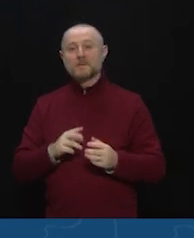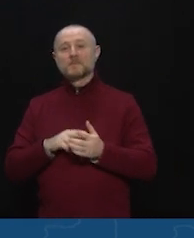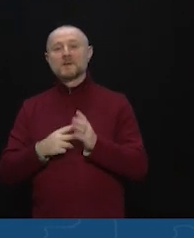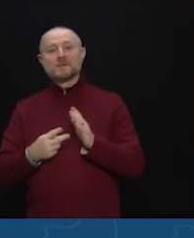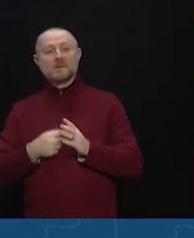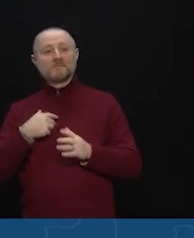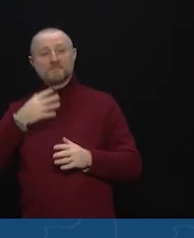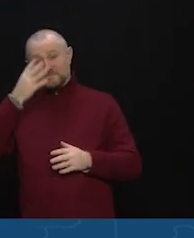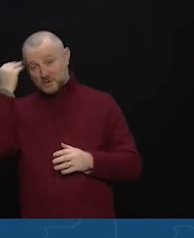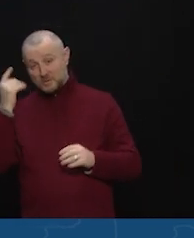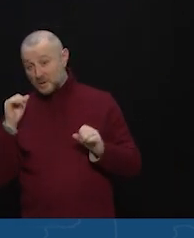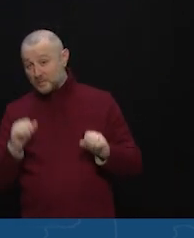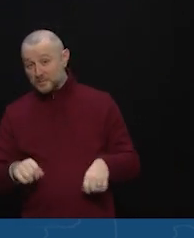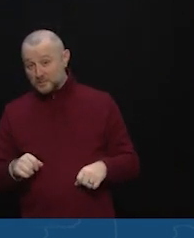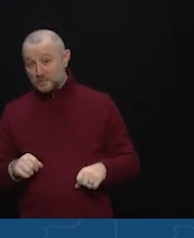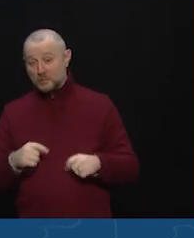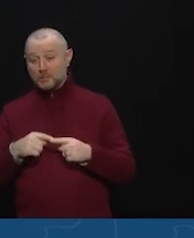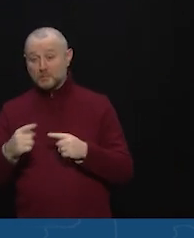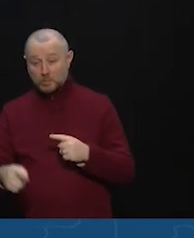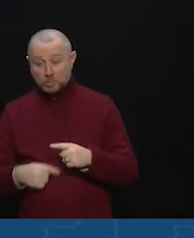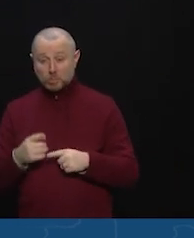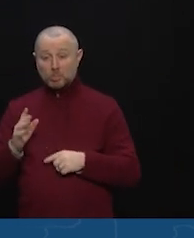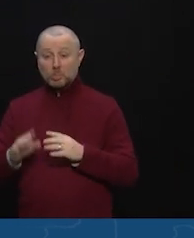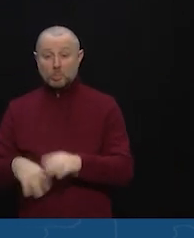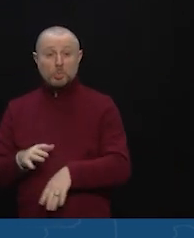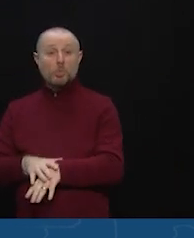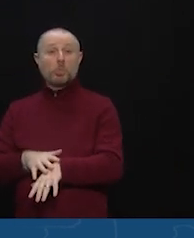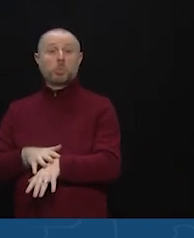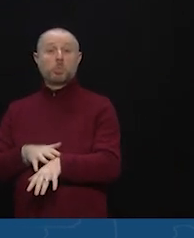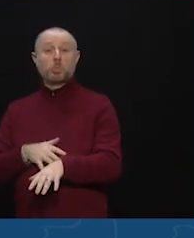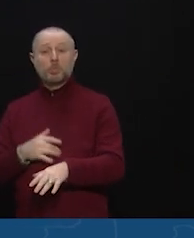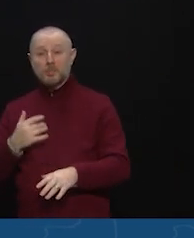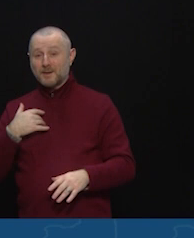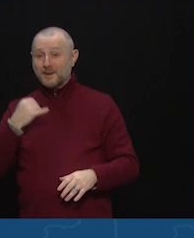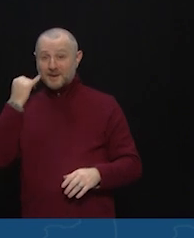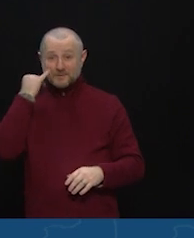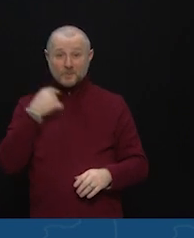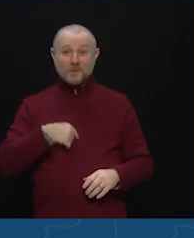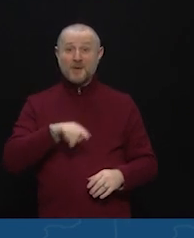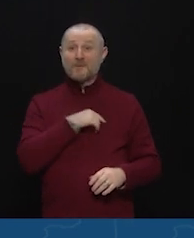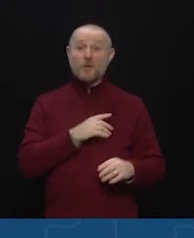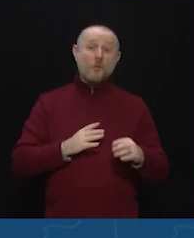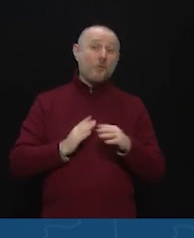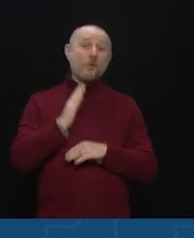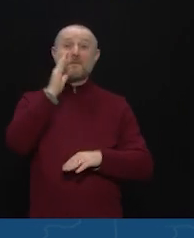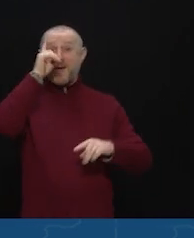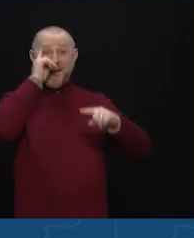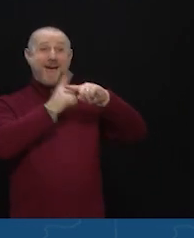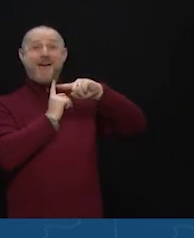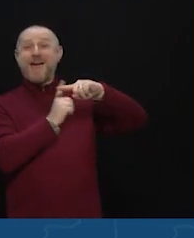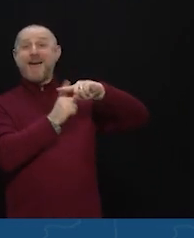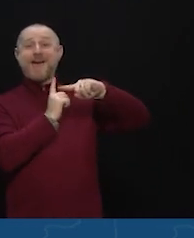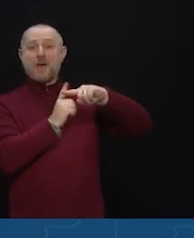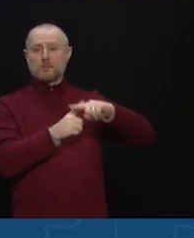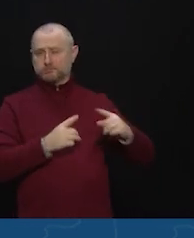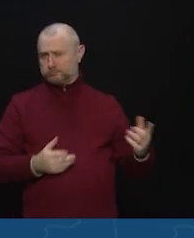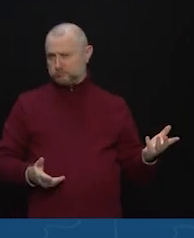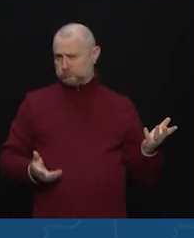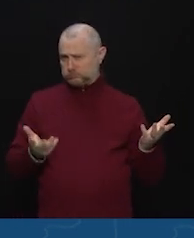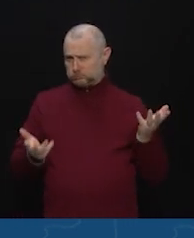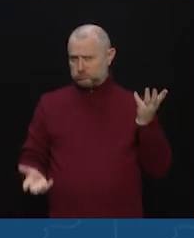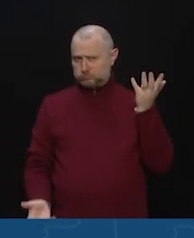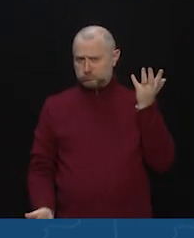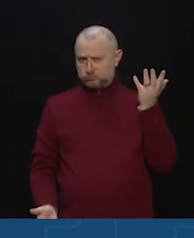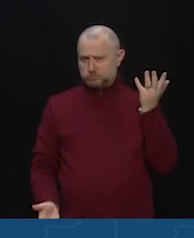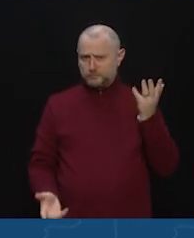do, and over-optimism, if that's a word, but people being too optimistic about what is going